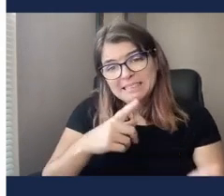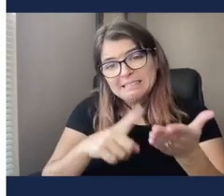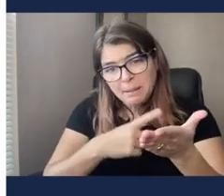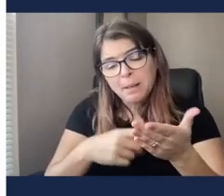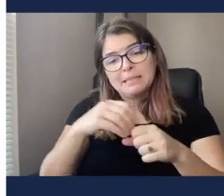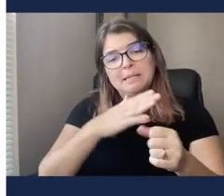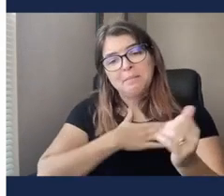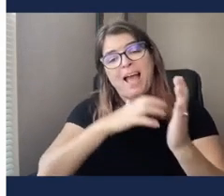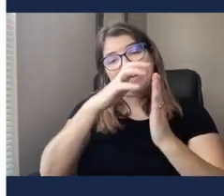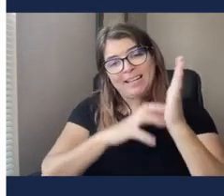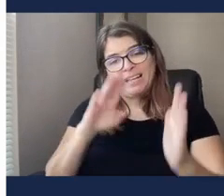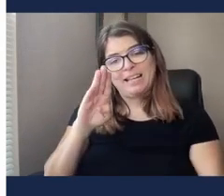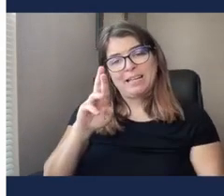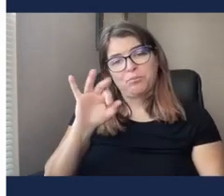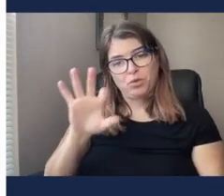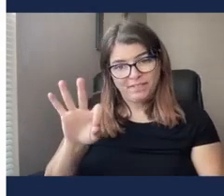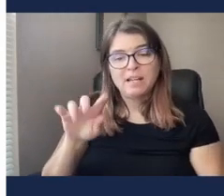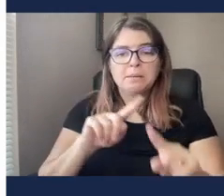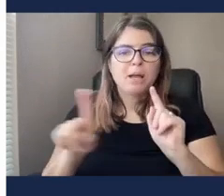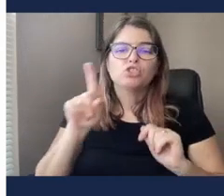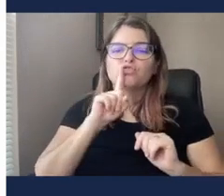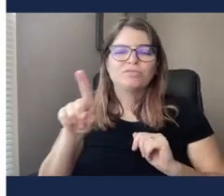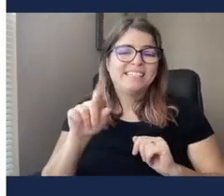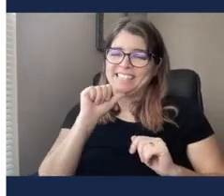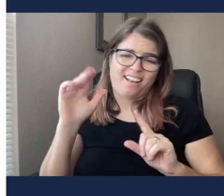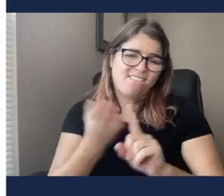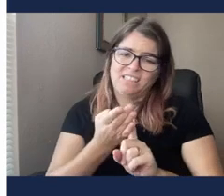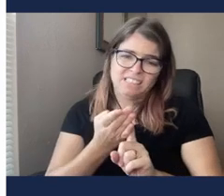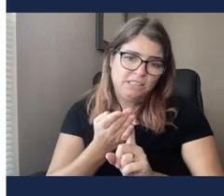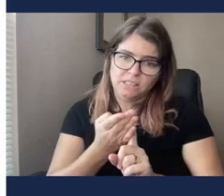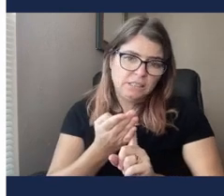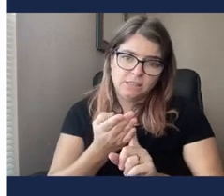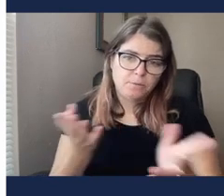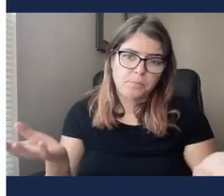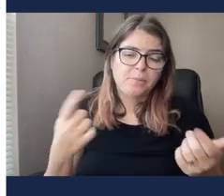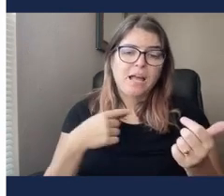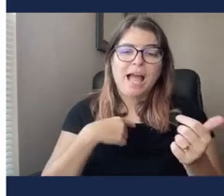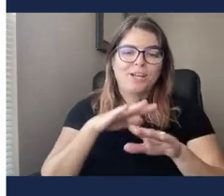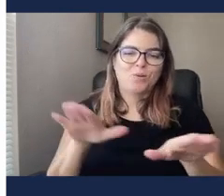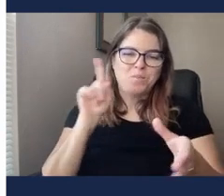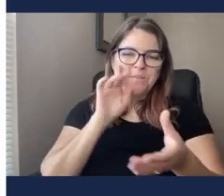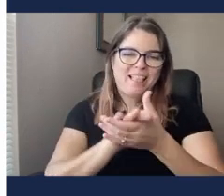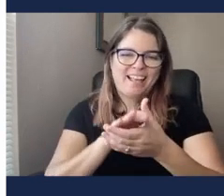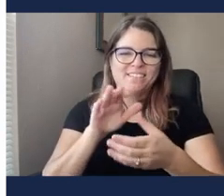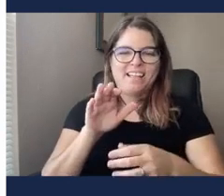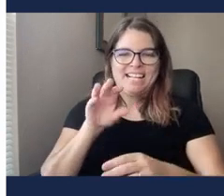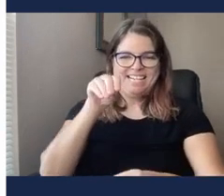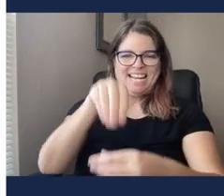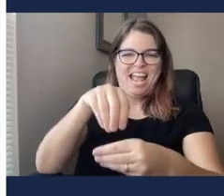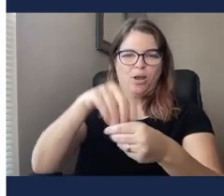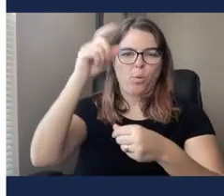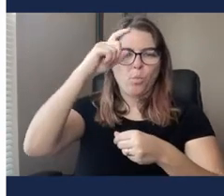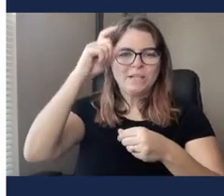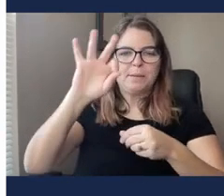briefs, but I think it's a relatively unconvincing argument because I don't believe in the inherent wisdom of markets